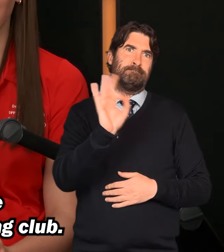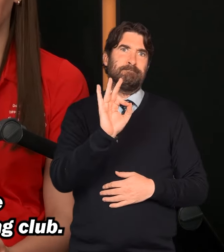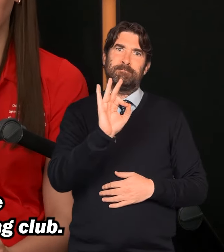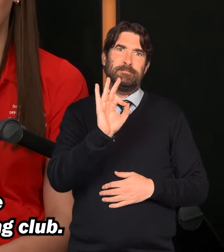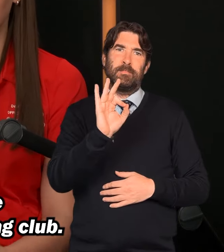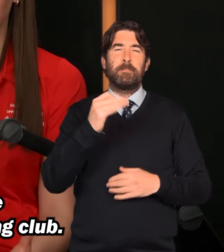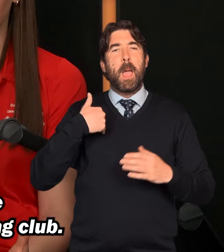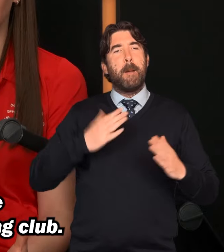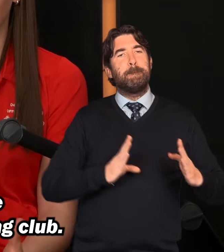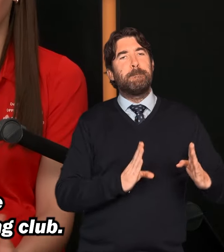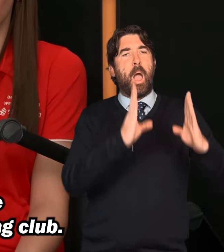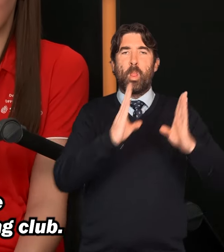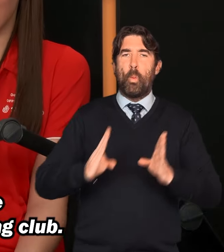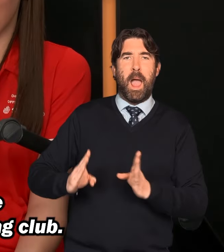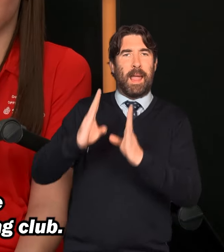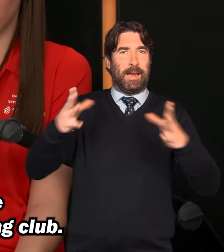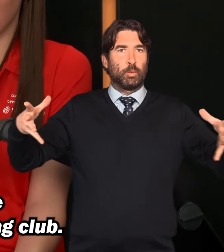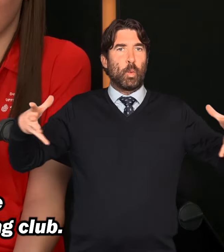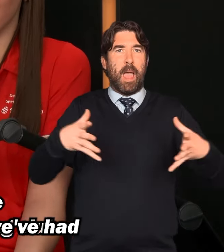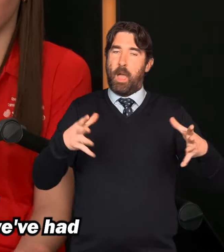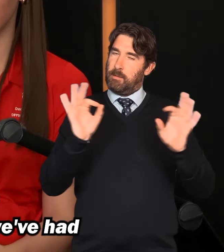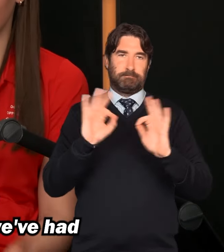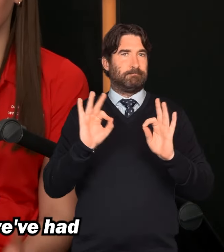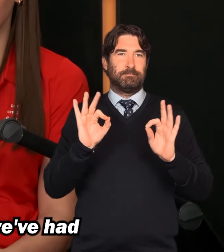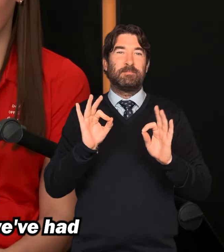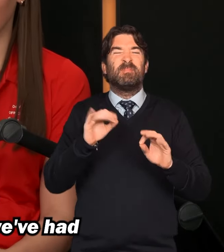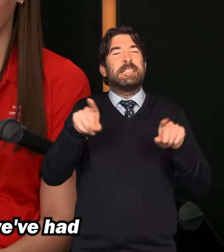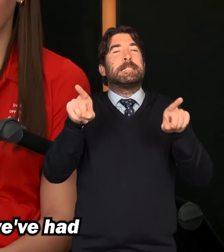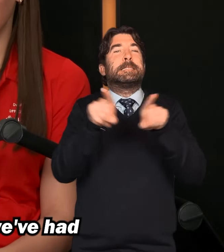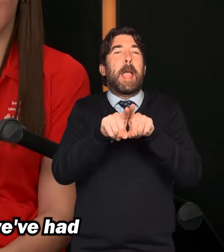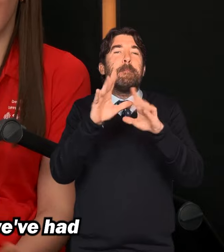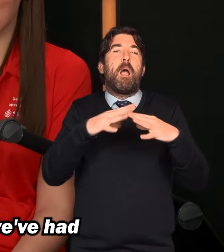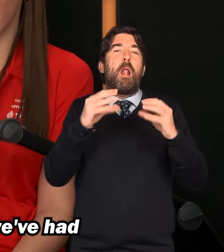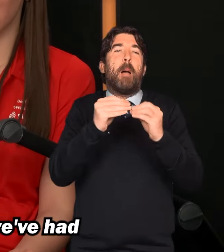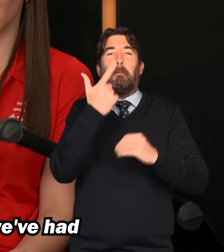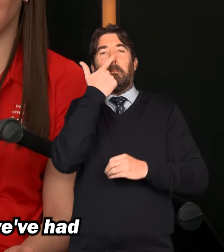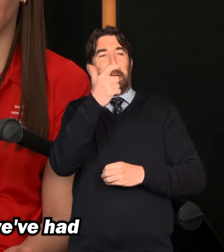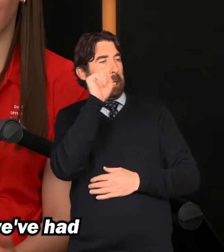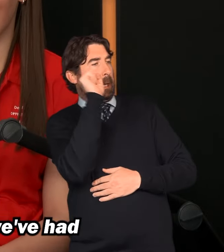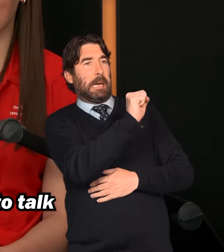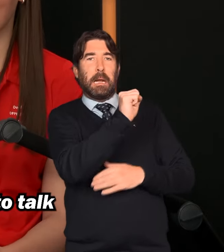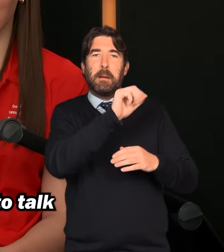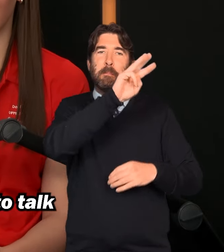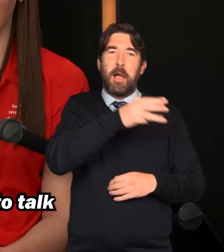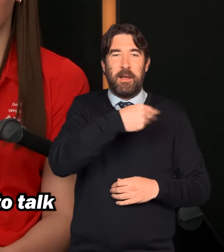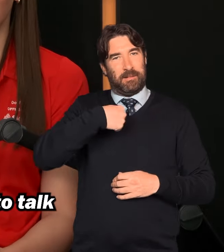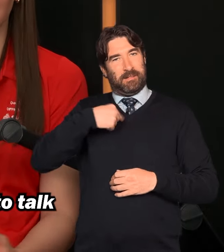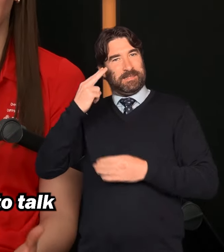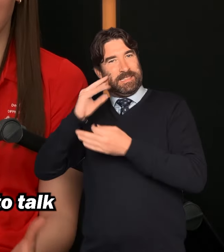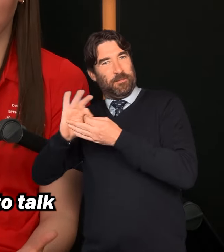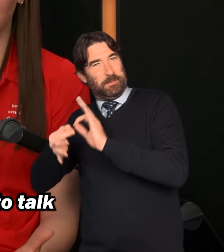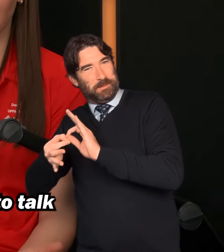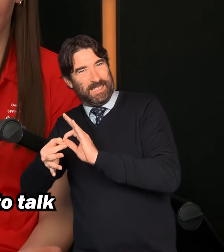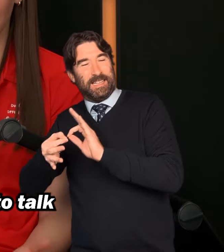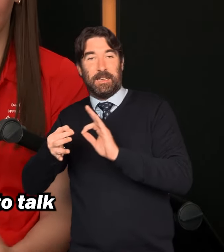nothing. We're like within the Deaf Swimming Club, we meet up together, and that's about as much as we've had, except for just